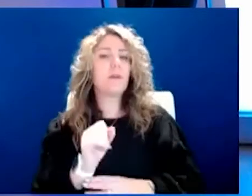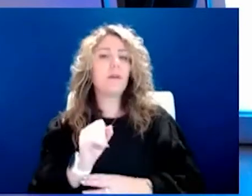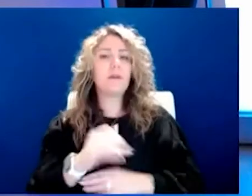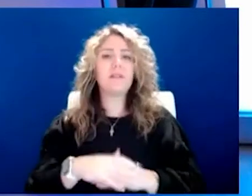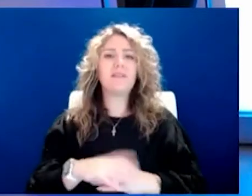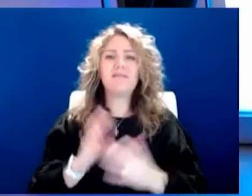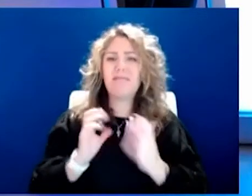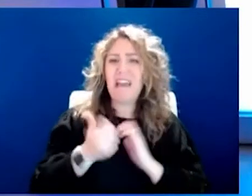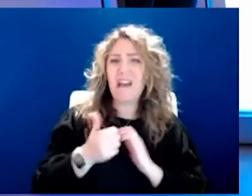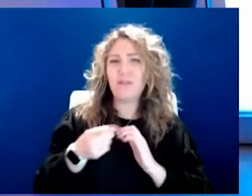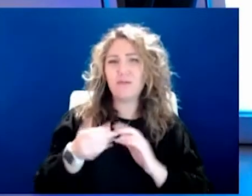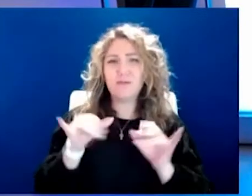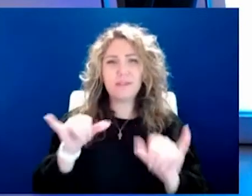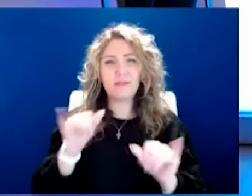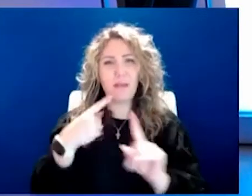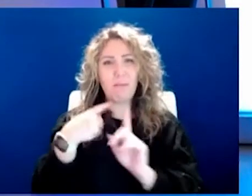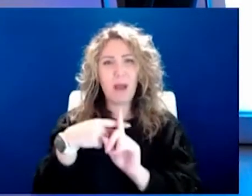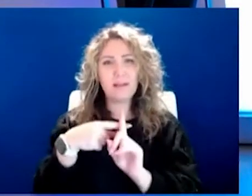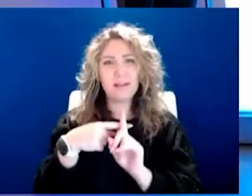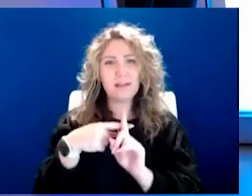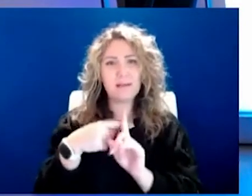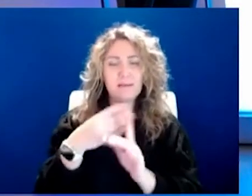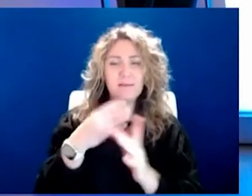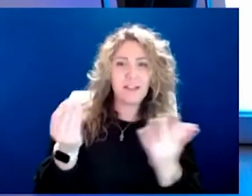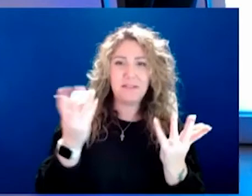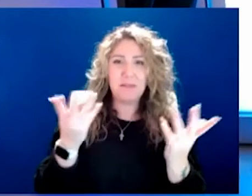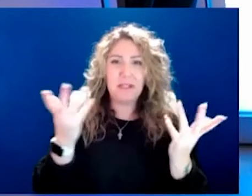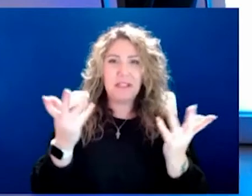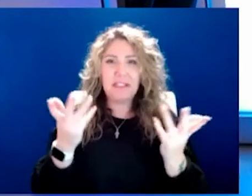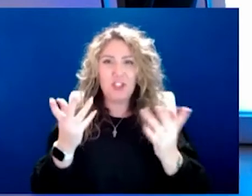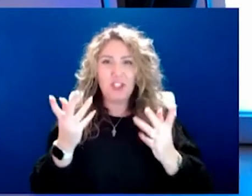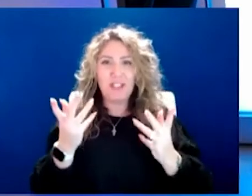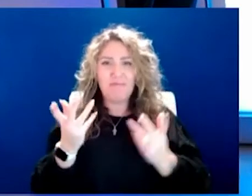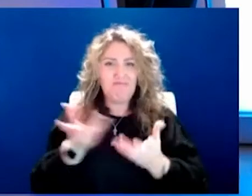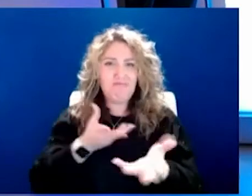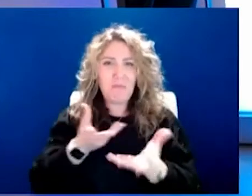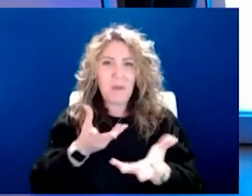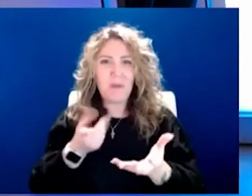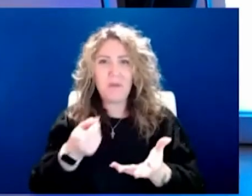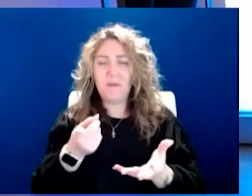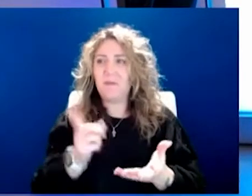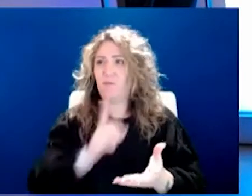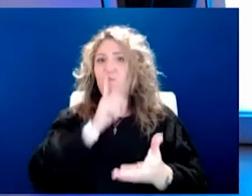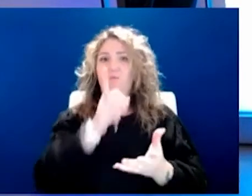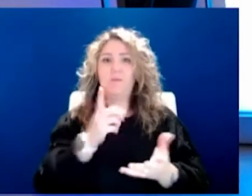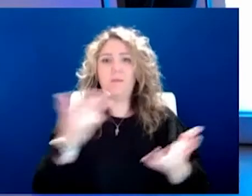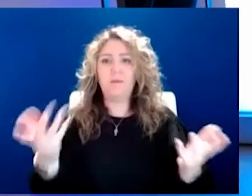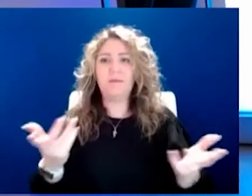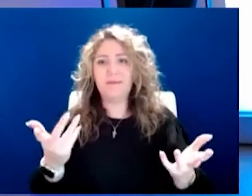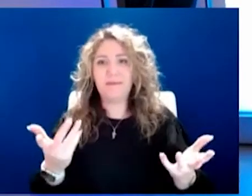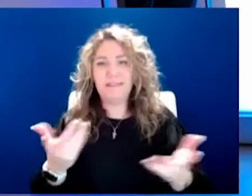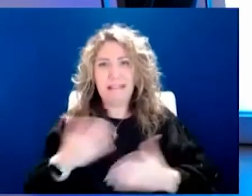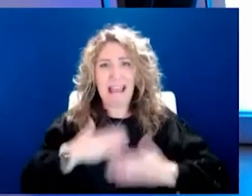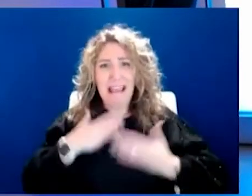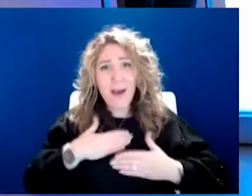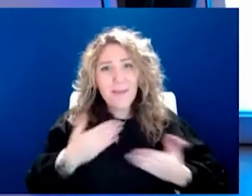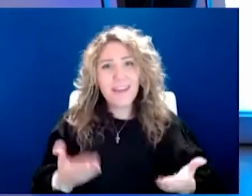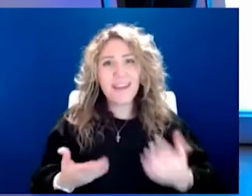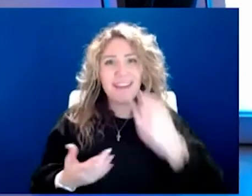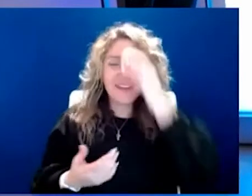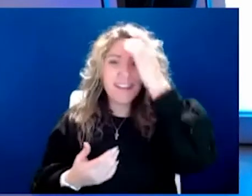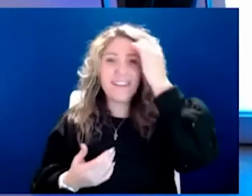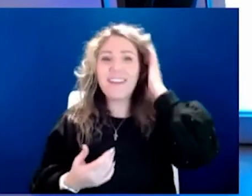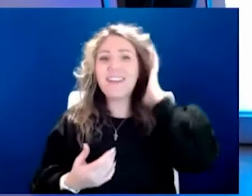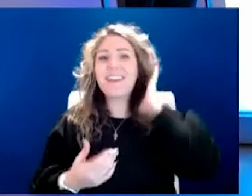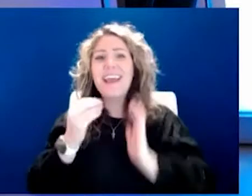stay positive and up? Just in visiting with you, you always have such a really, you're so happy, and I know you're so happy with the work